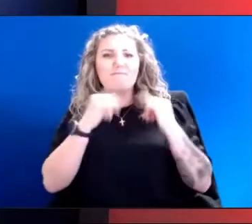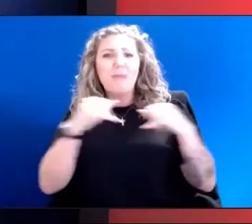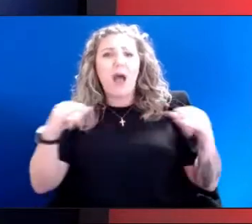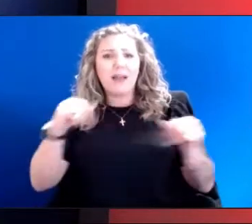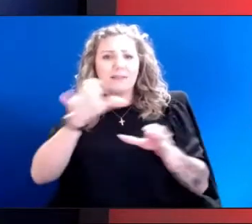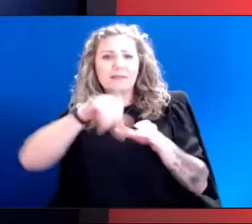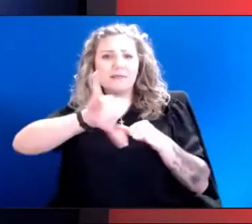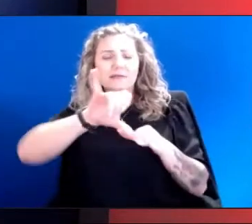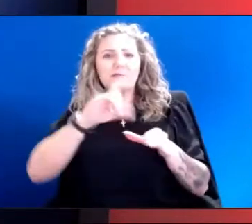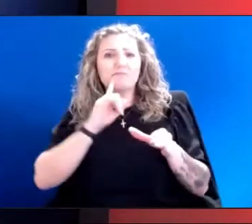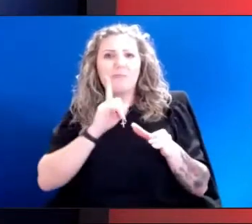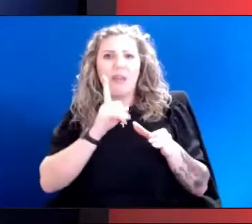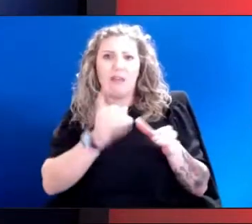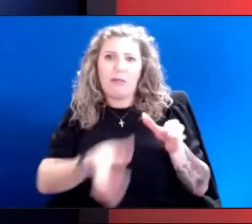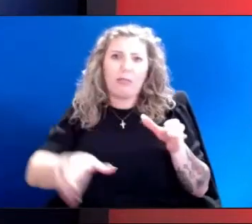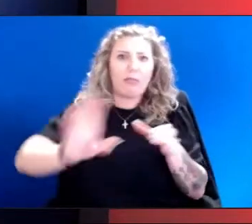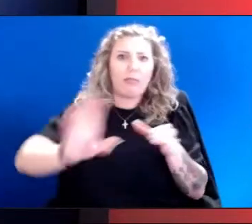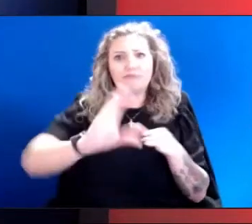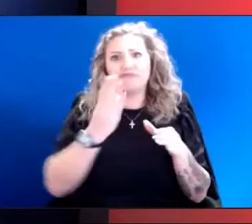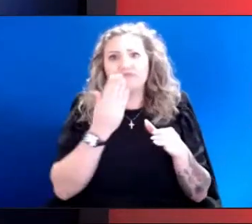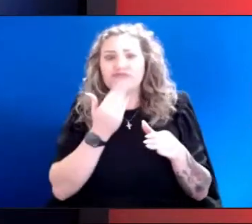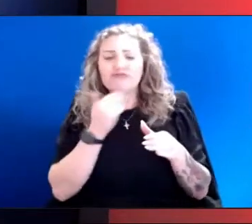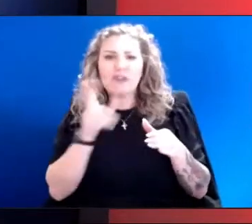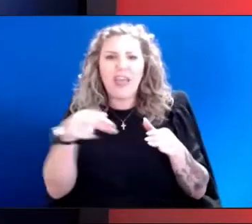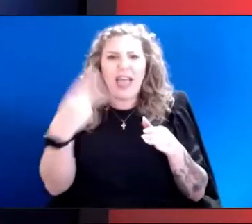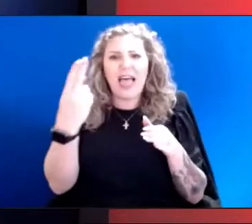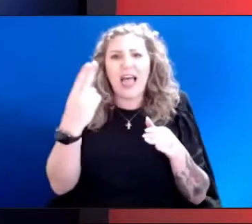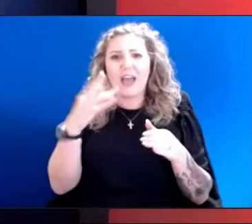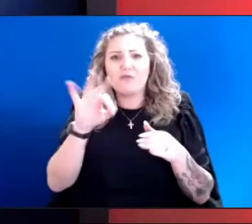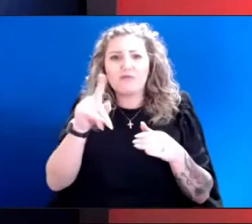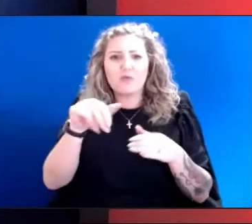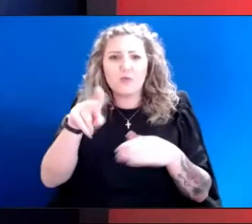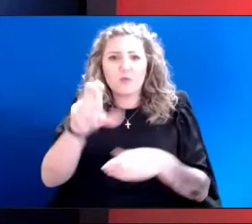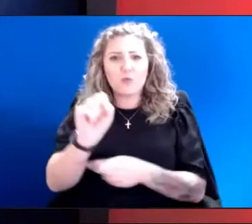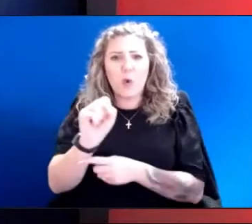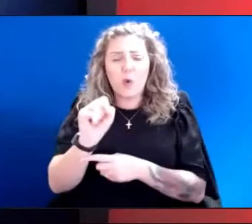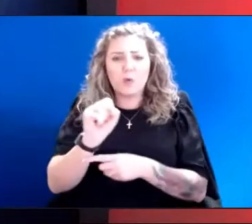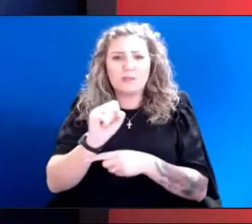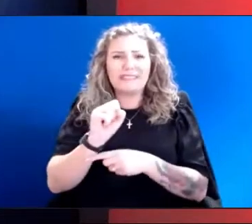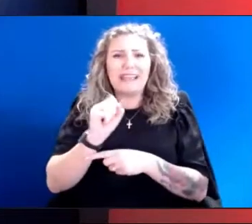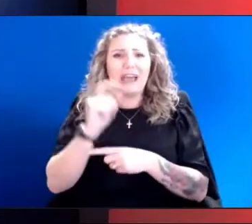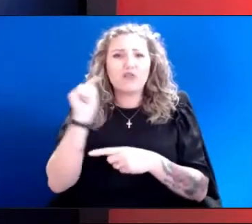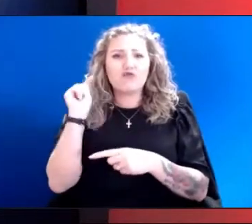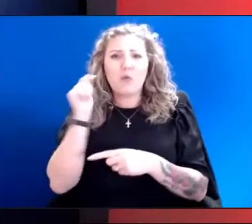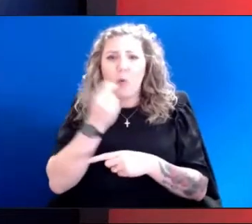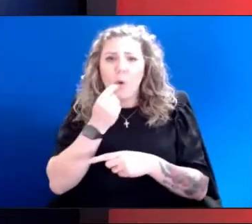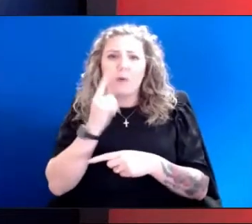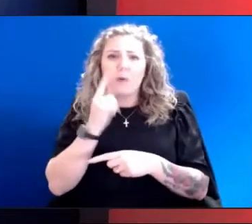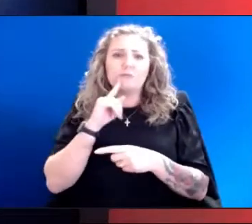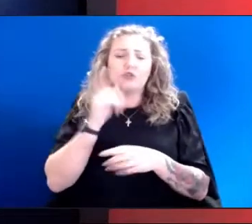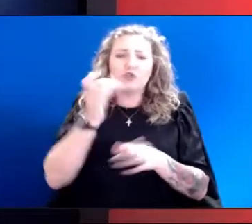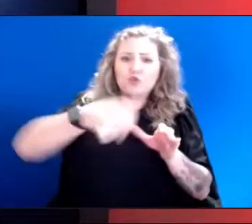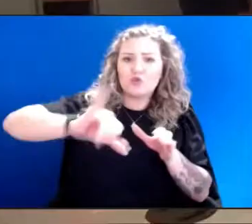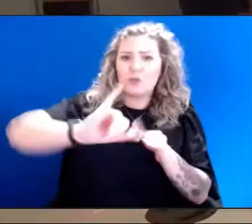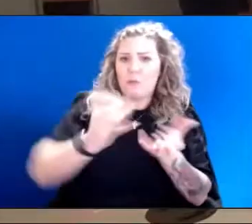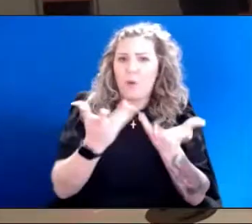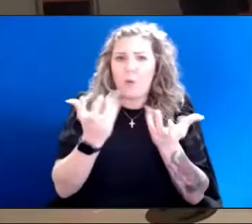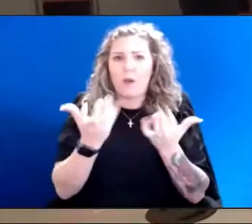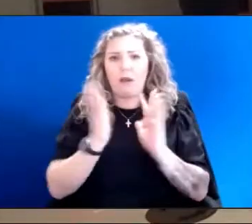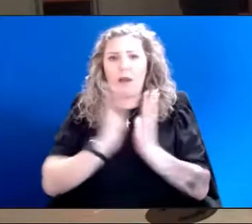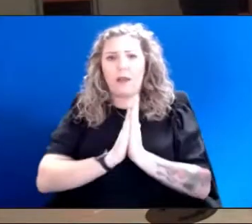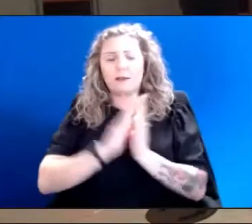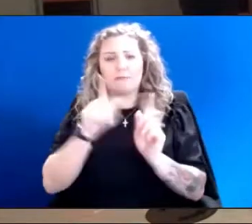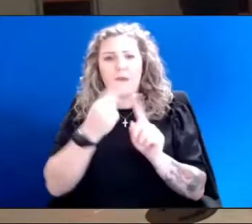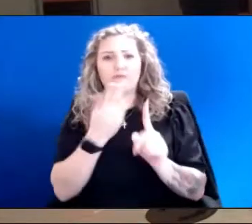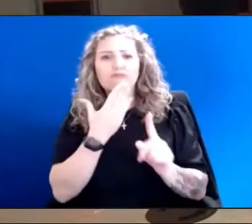is loaded with sugar, like high fructose corn syrup is in the spaghetti sauce. And so wanted to ask you about sugar because we know it can